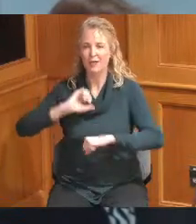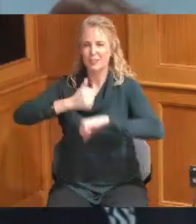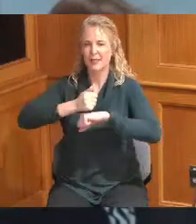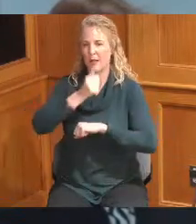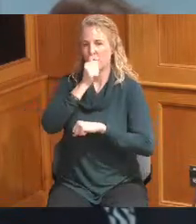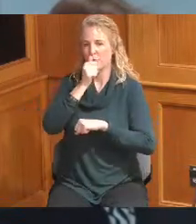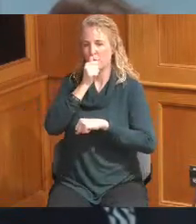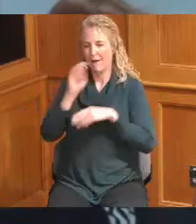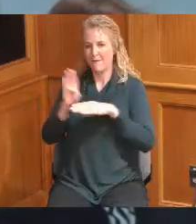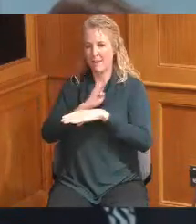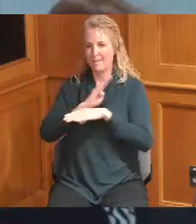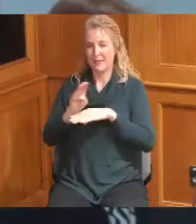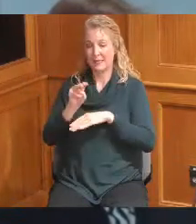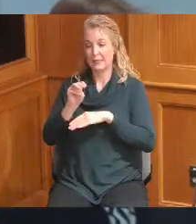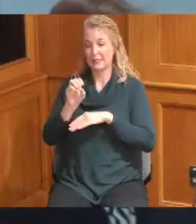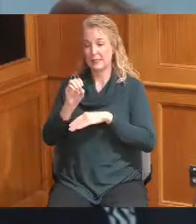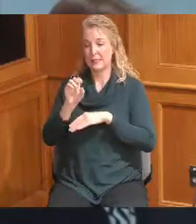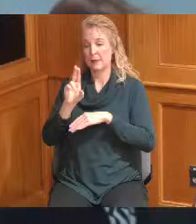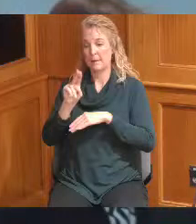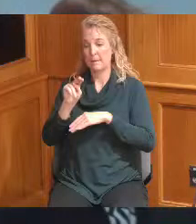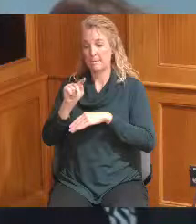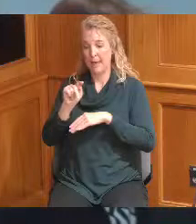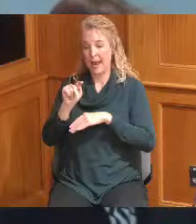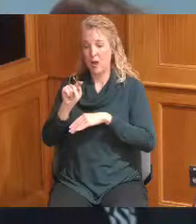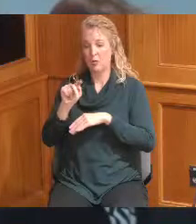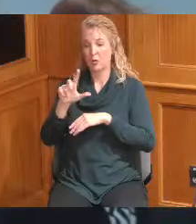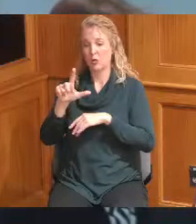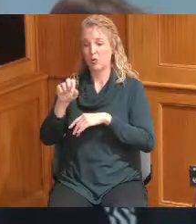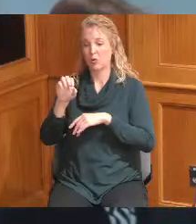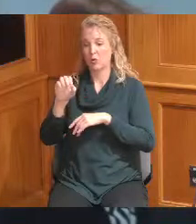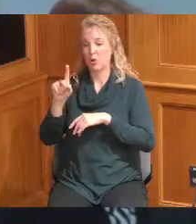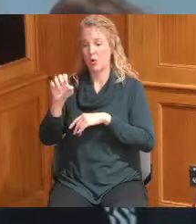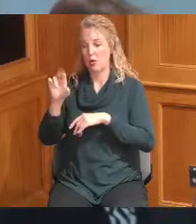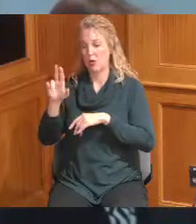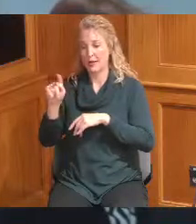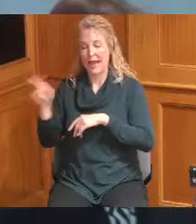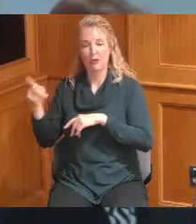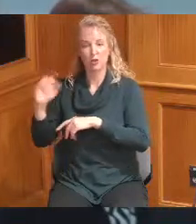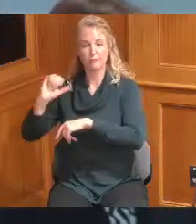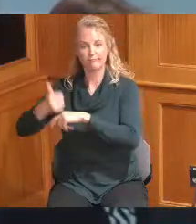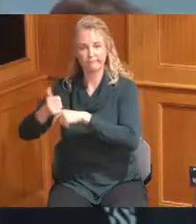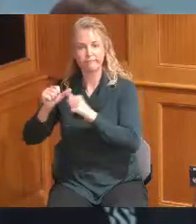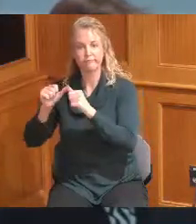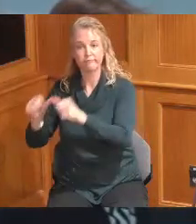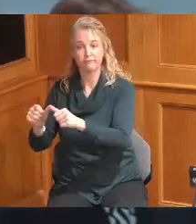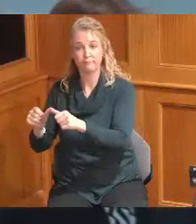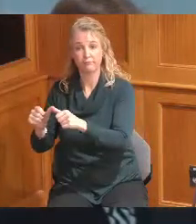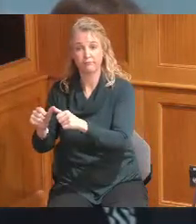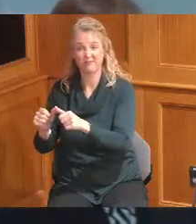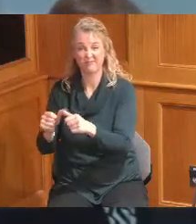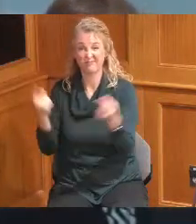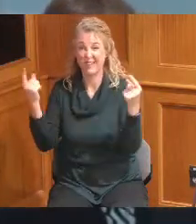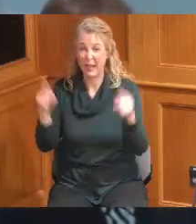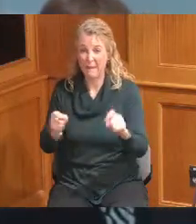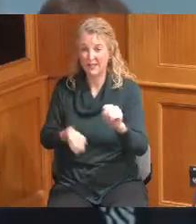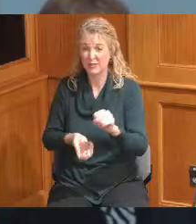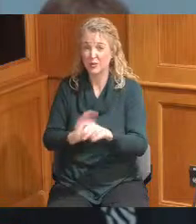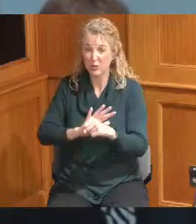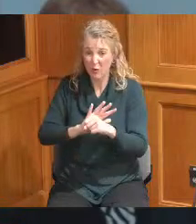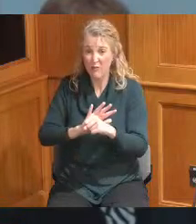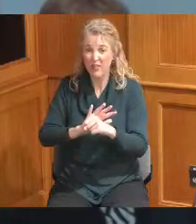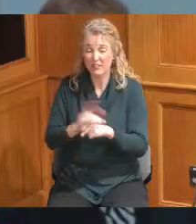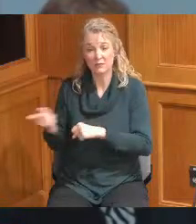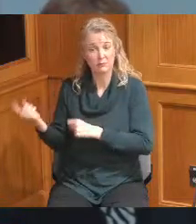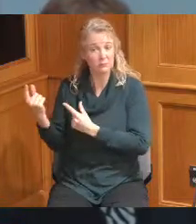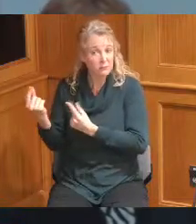practice in Mount Lookout, where she continues to serve her community. In response to the challenges of